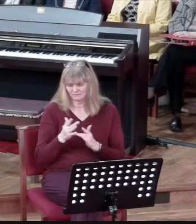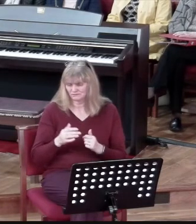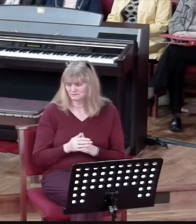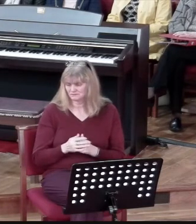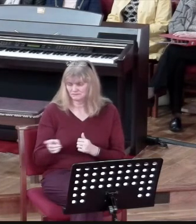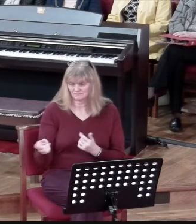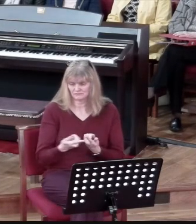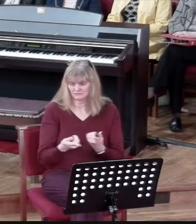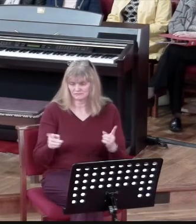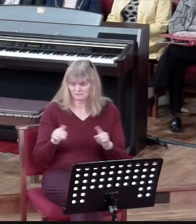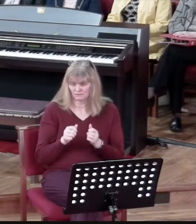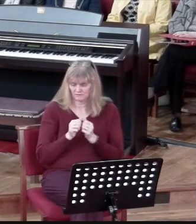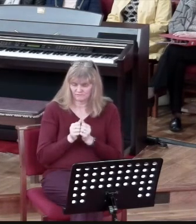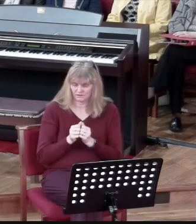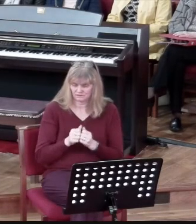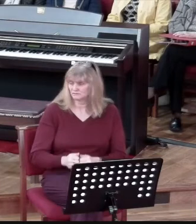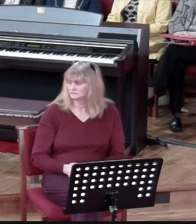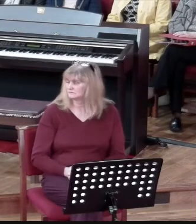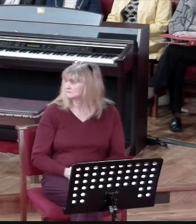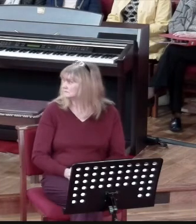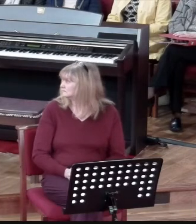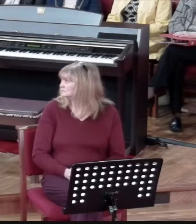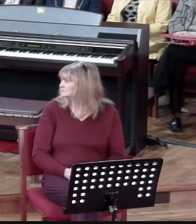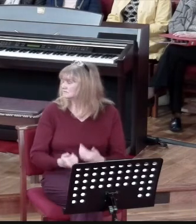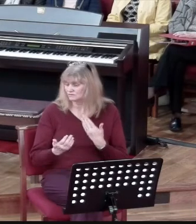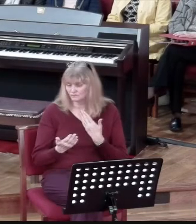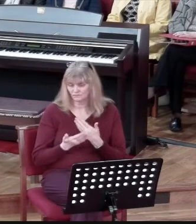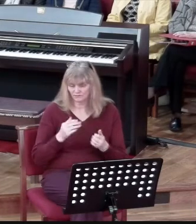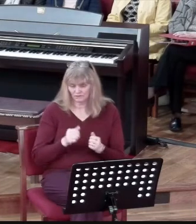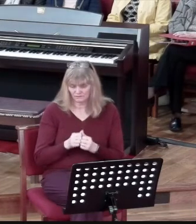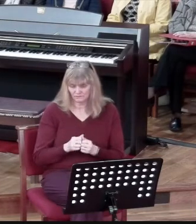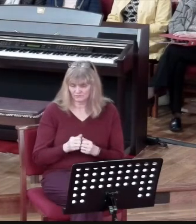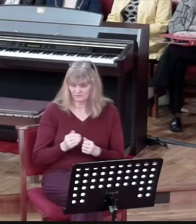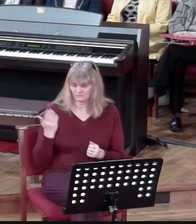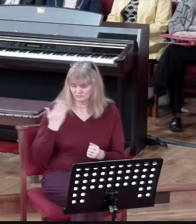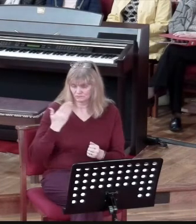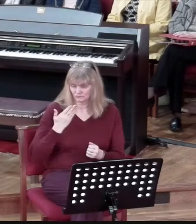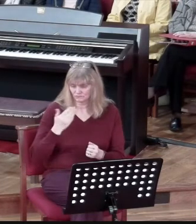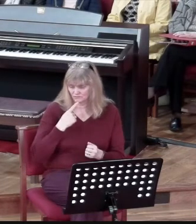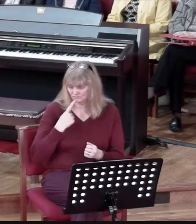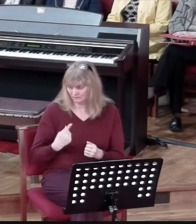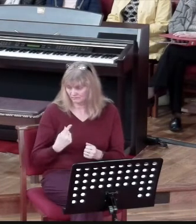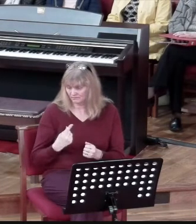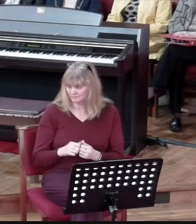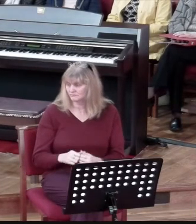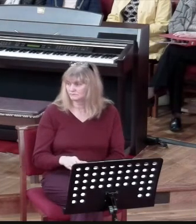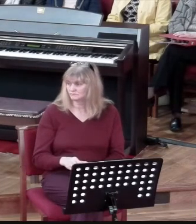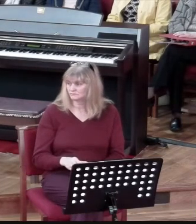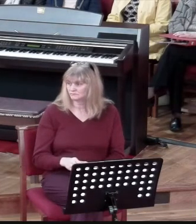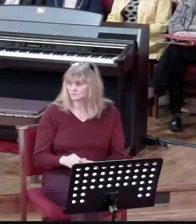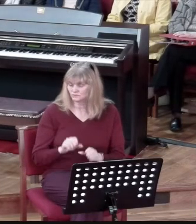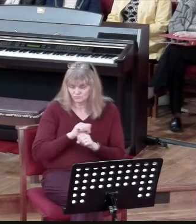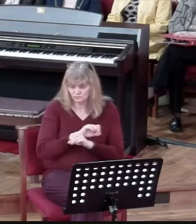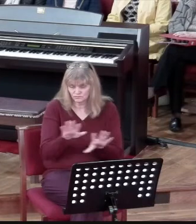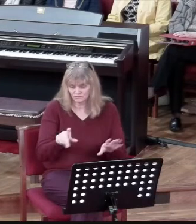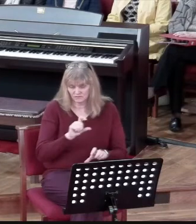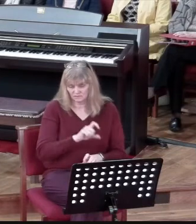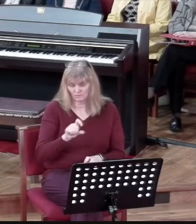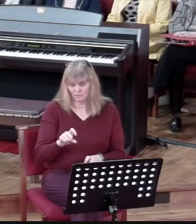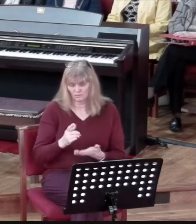friend, then when we've got other friends at school or wherever we are, maybe we want to tell them about another friend that we've got who is